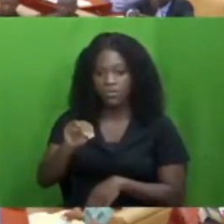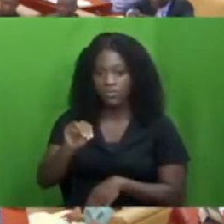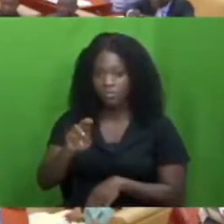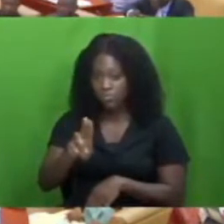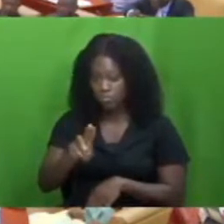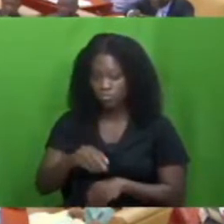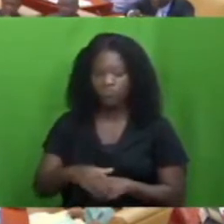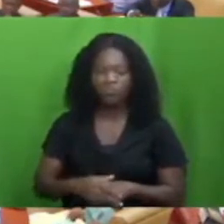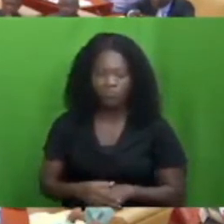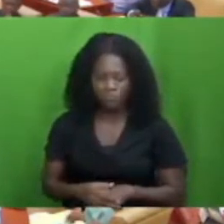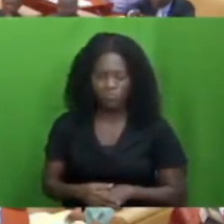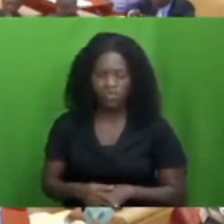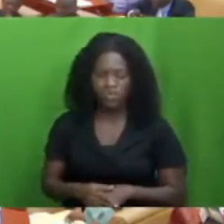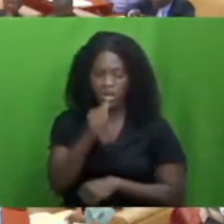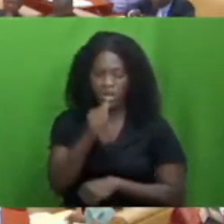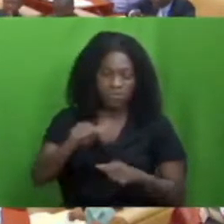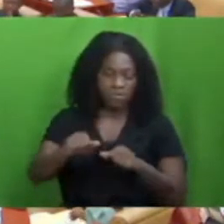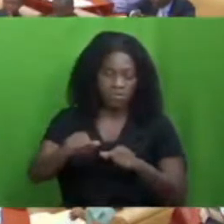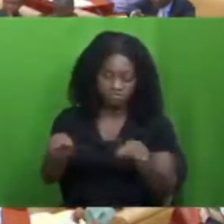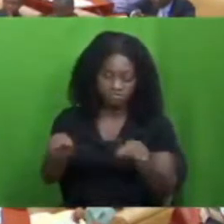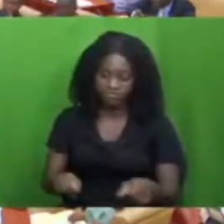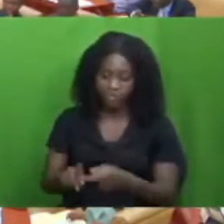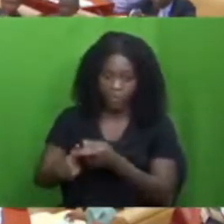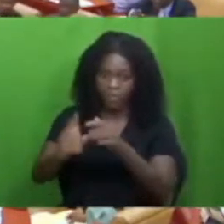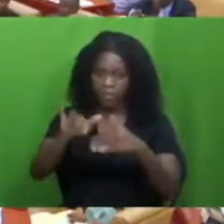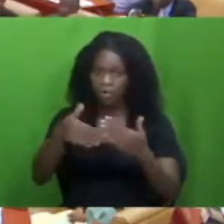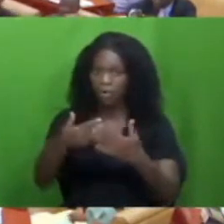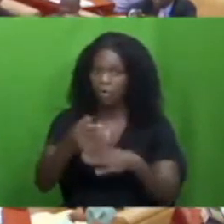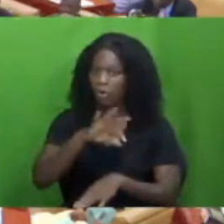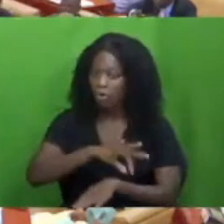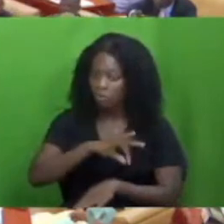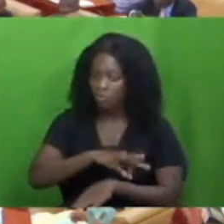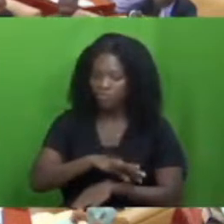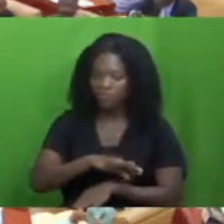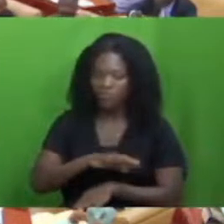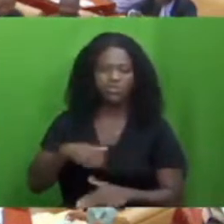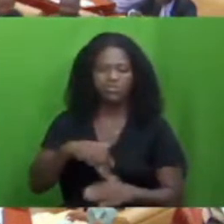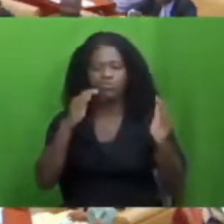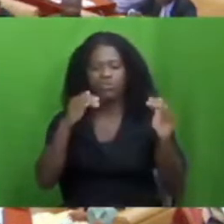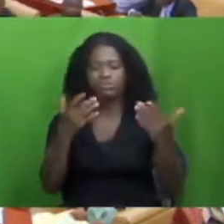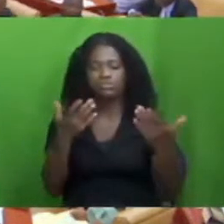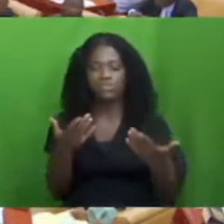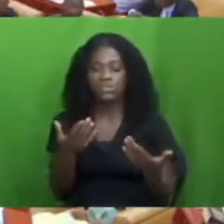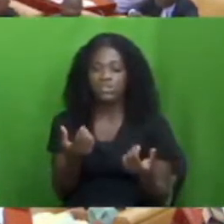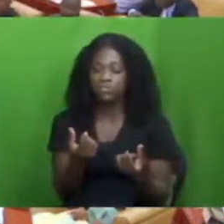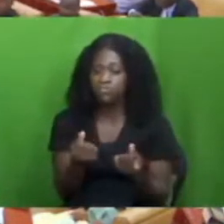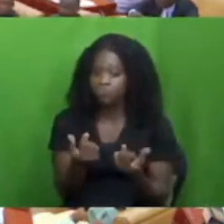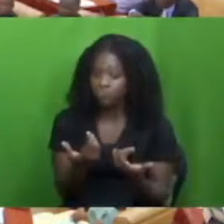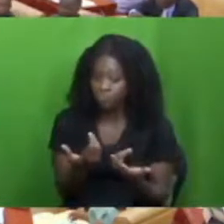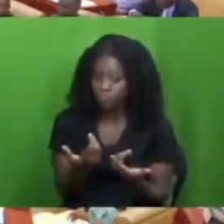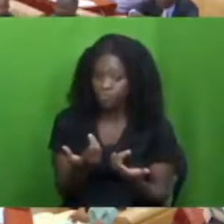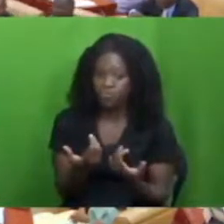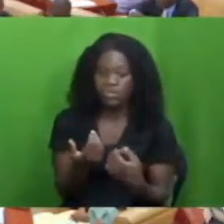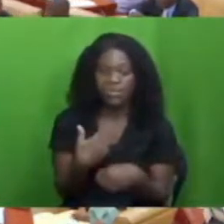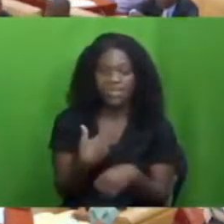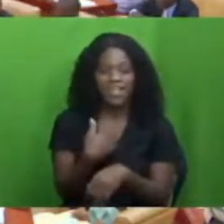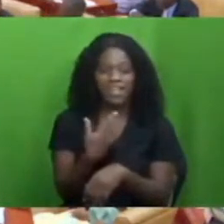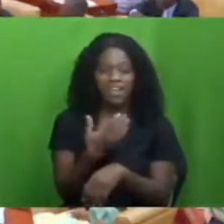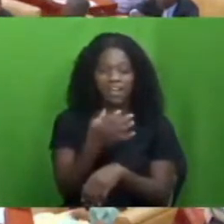partners in these enclaves. With these efforts, Mr. Speaker, we expect to gradually drive down the food component